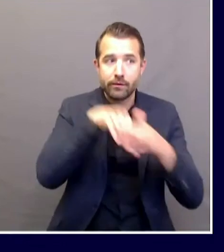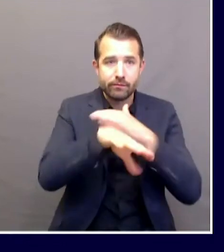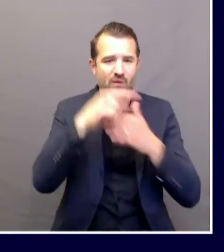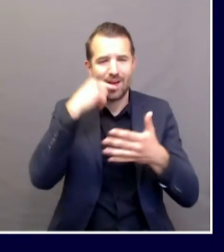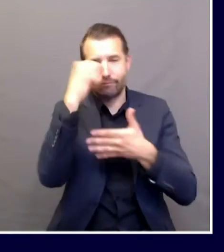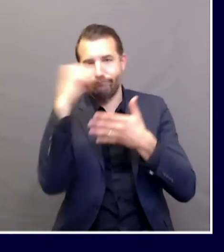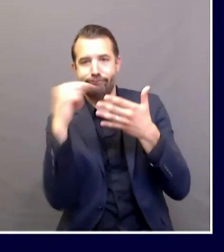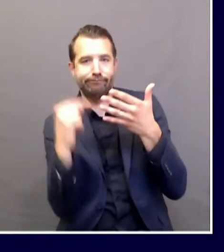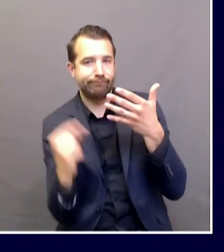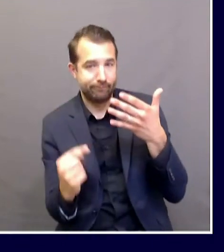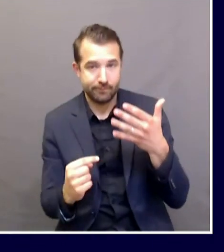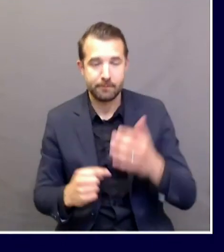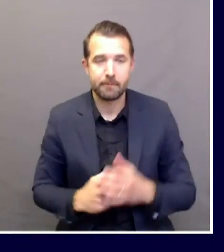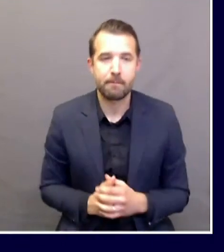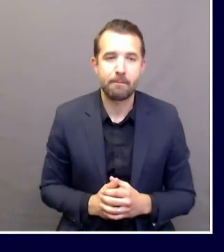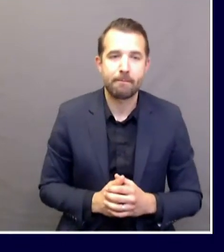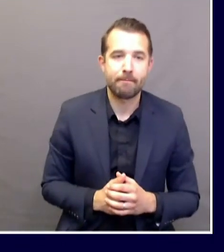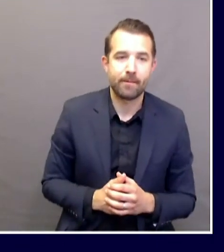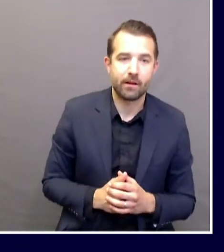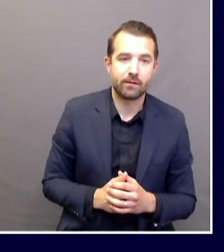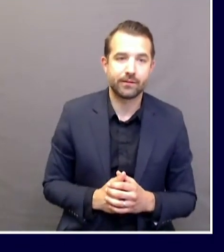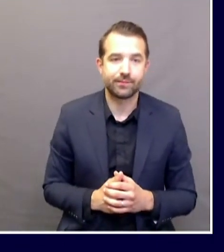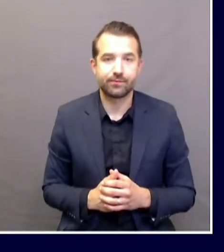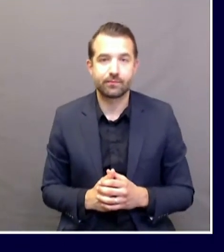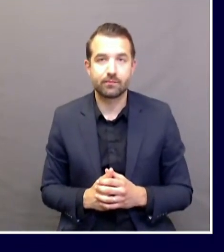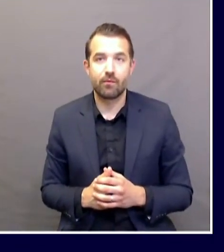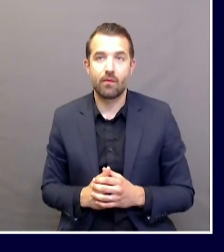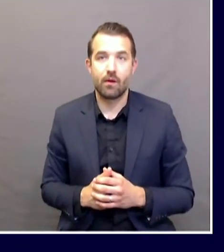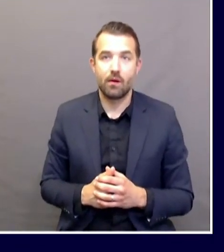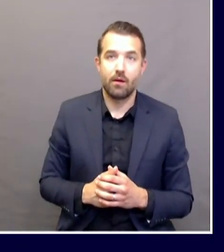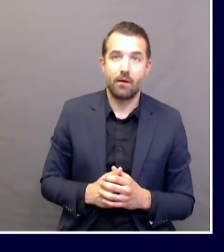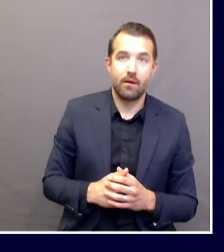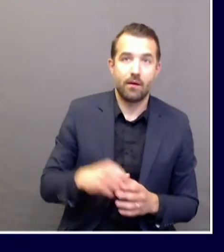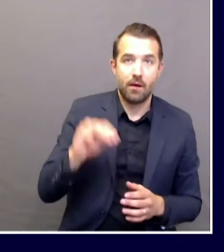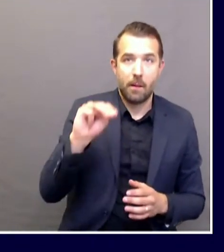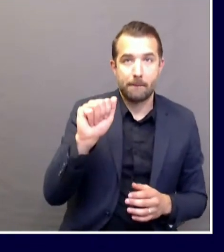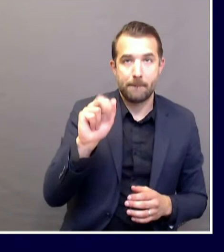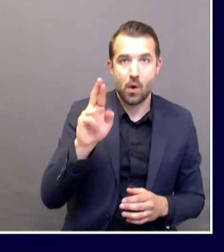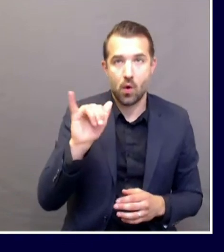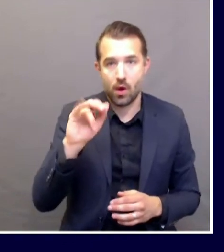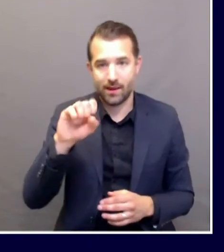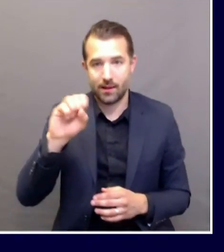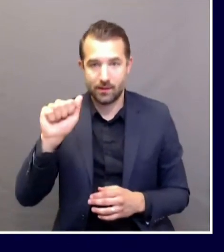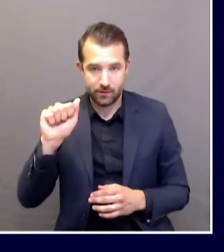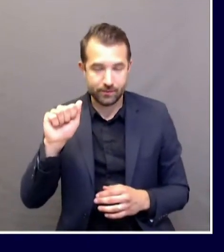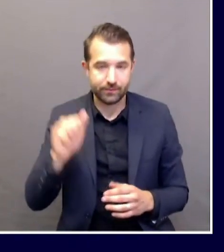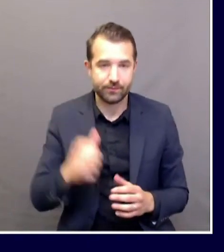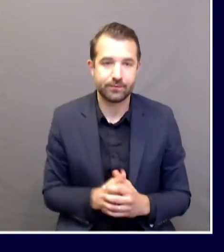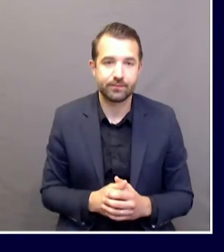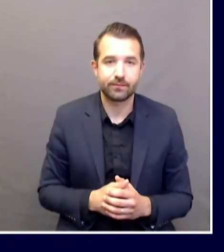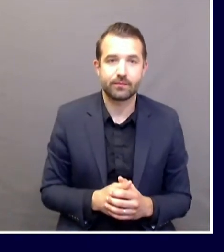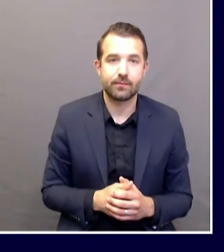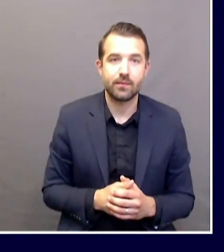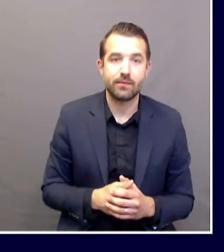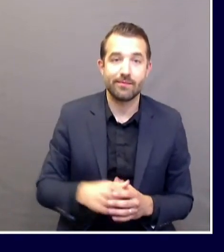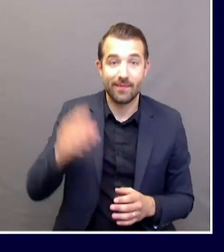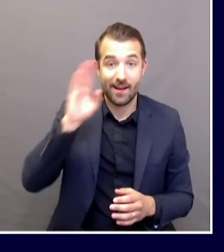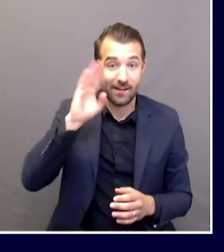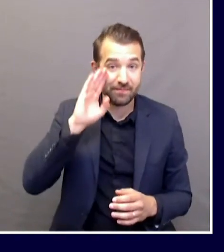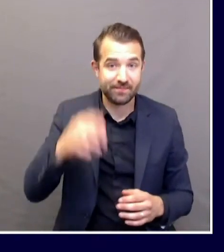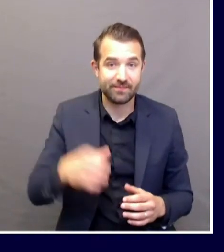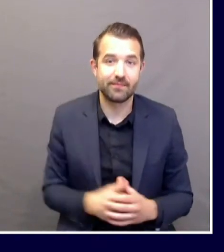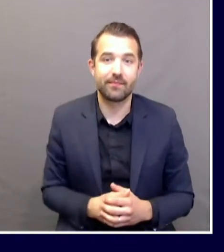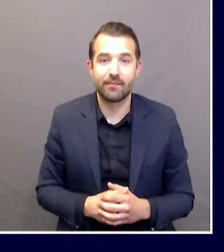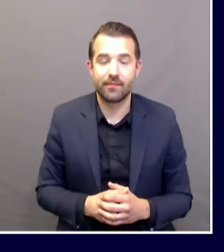much. Over to Marissa, WGME next. Hi, Dr. Shah. I wanted to go back to